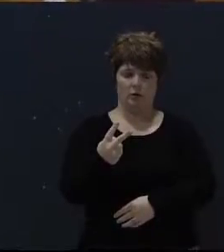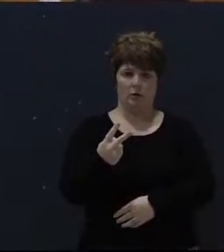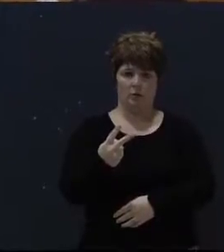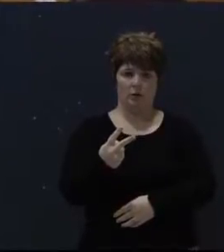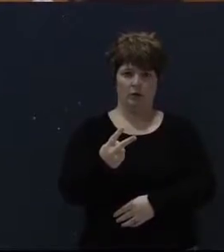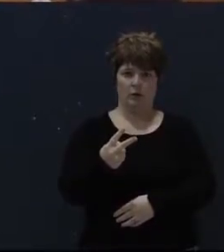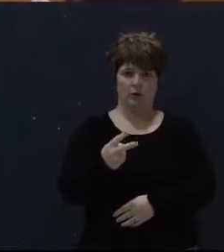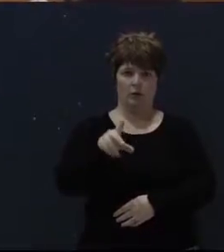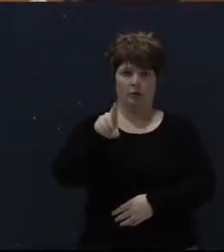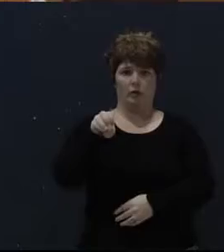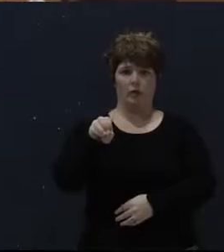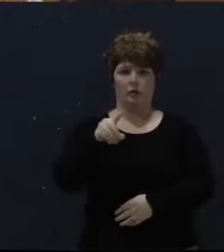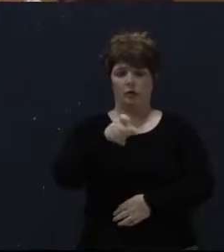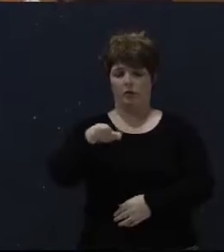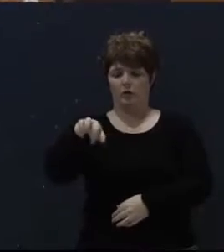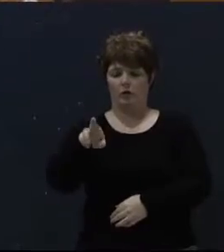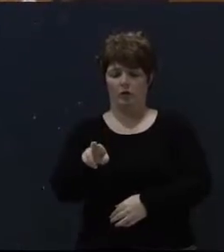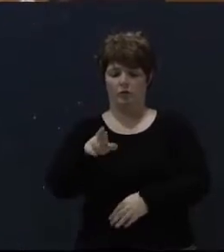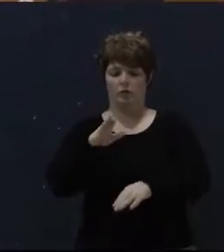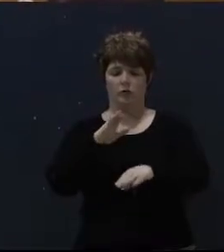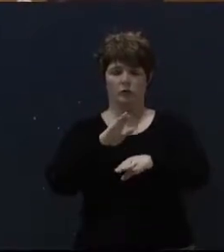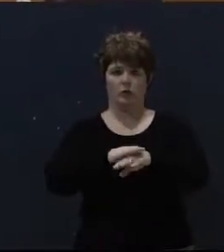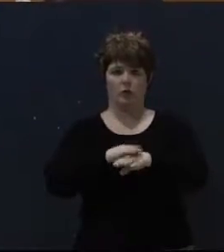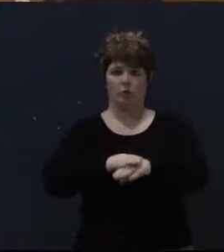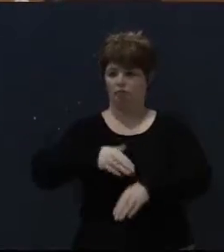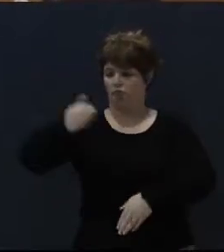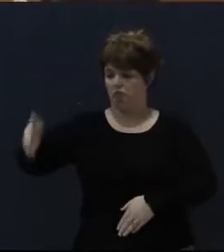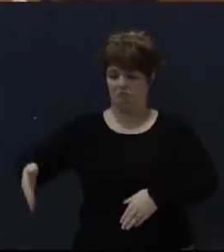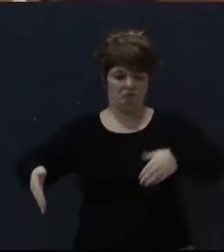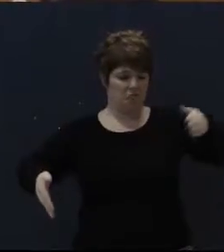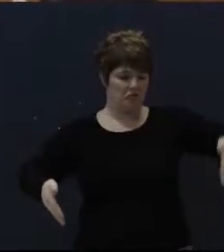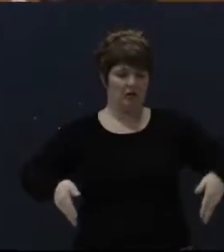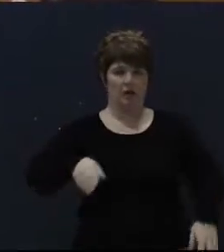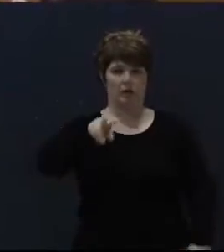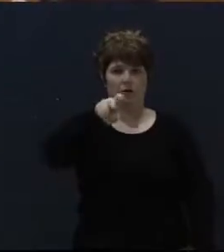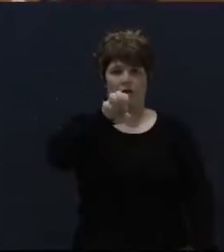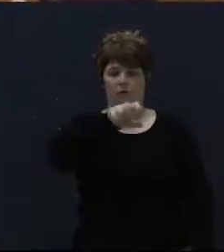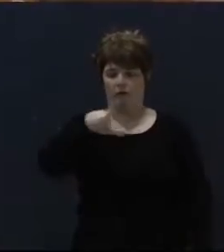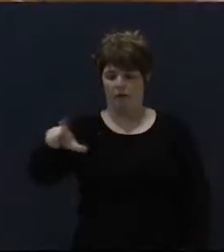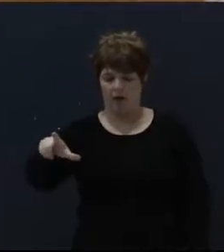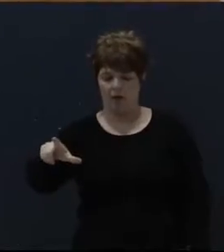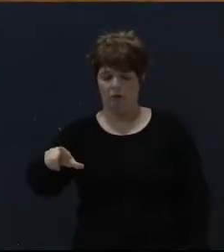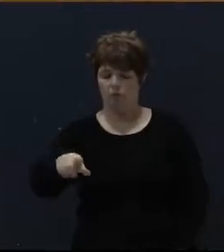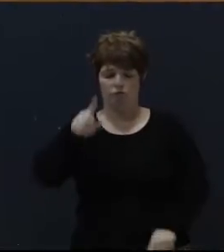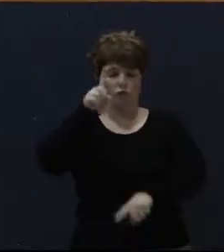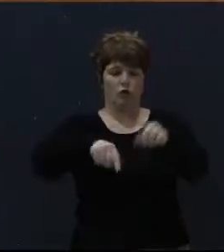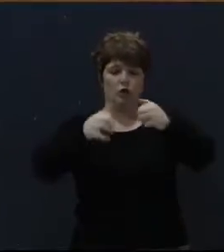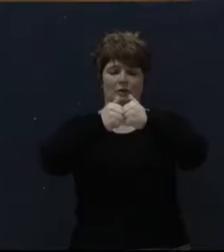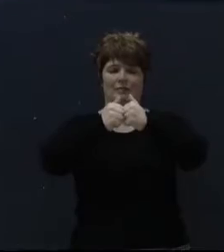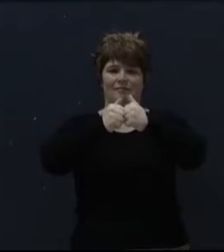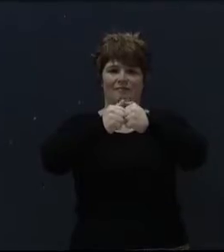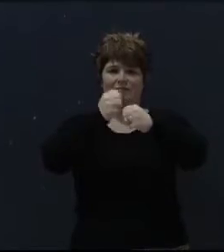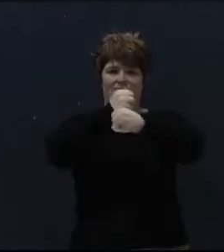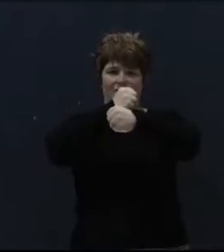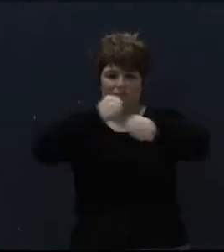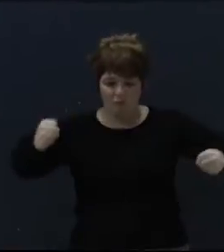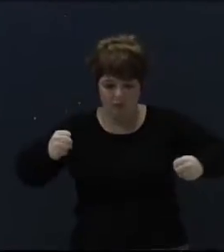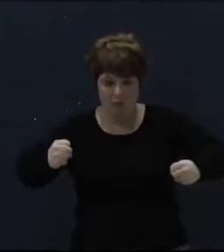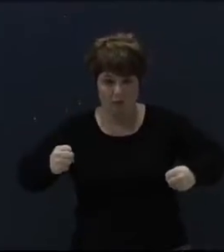veil and you couldn't rent it. And what the priest done is he went in behind the